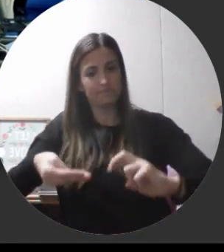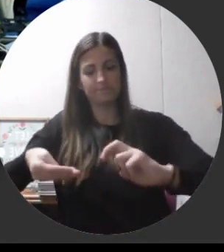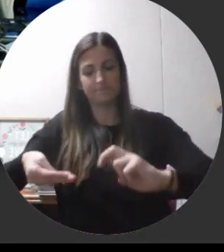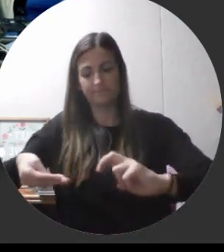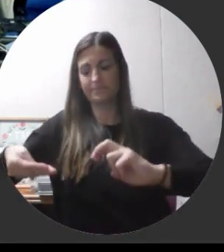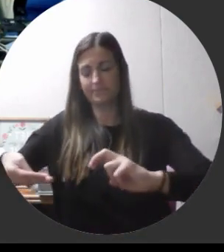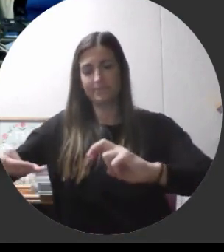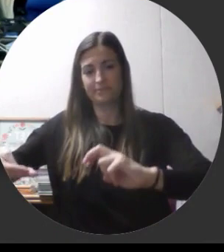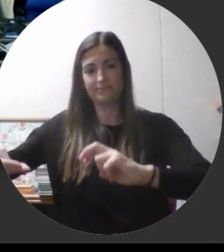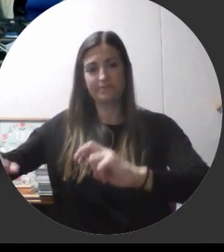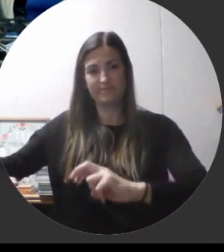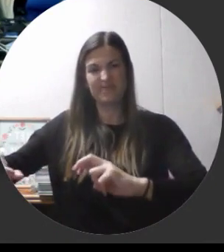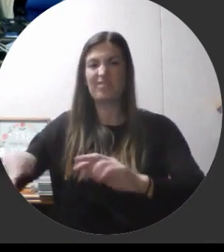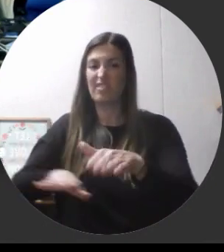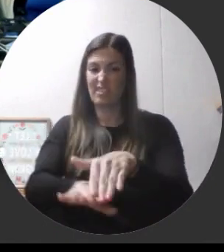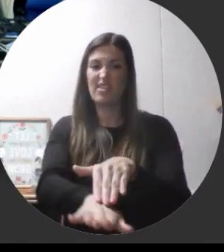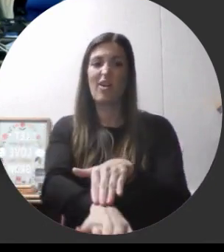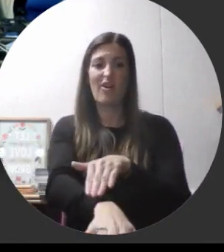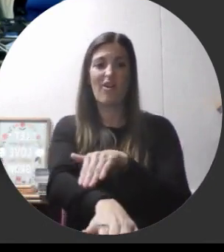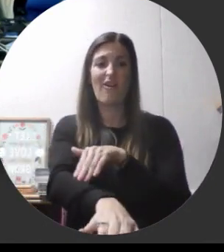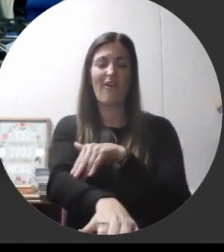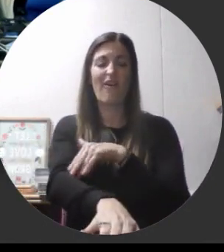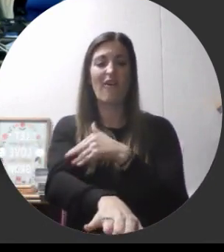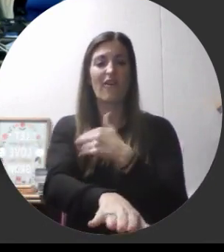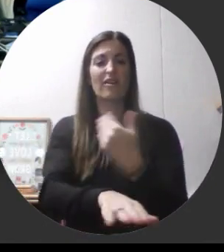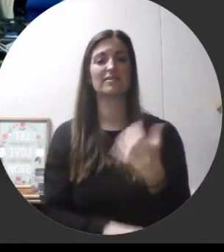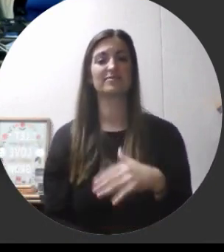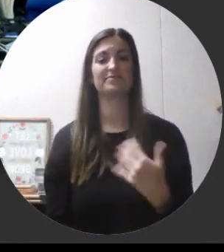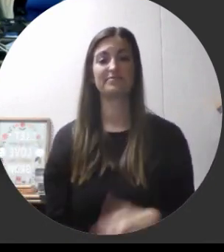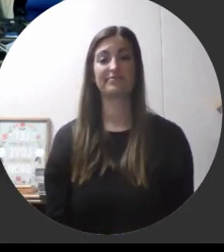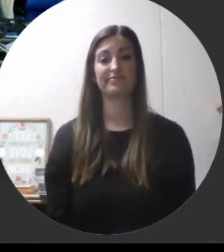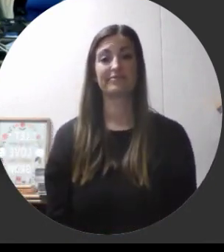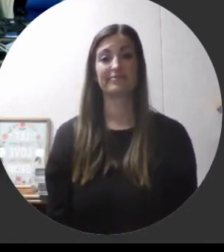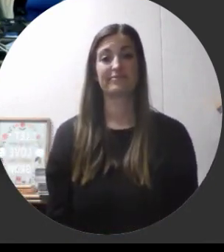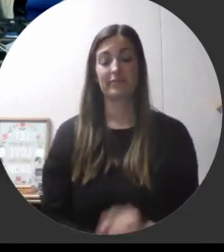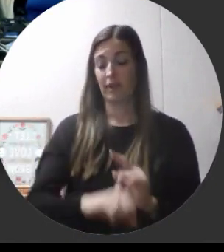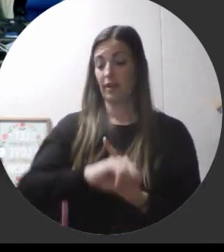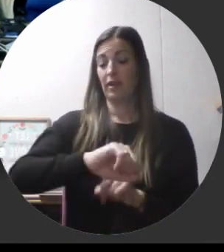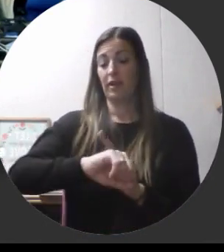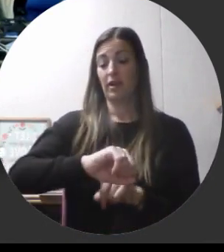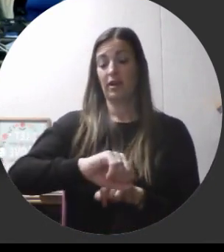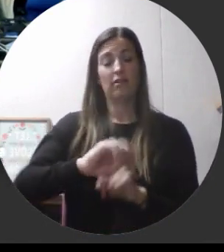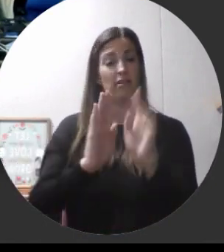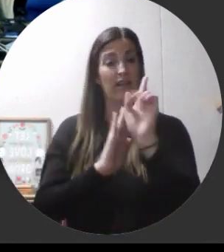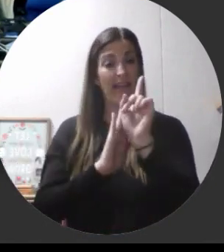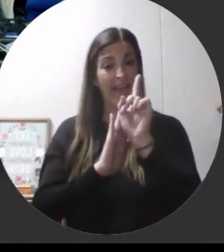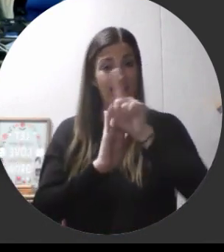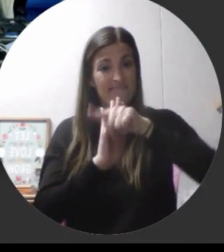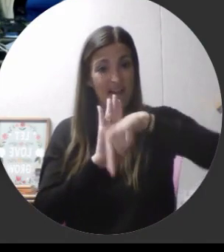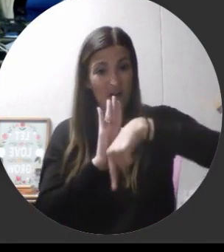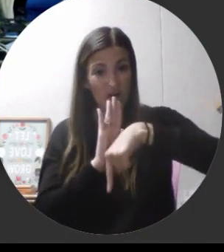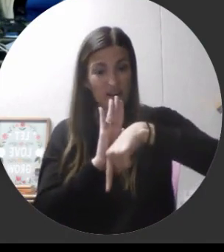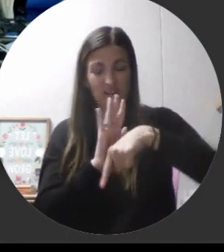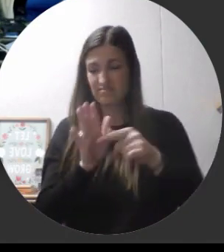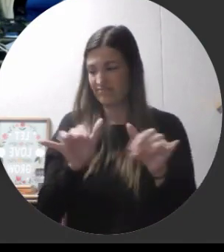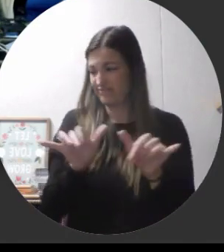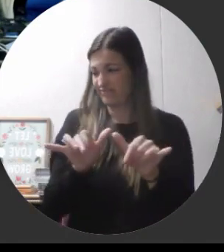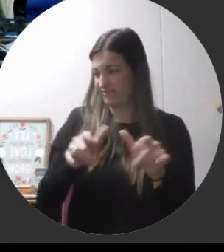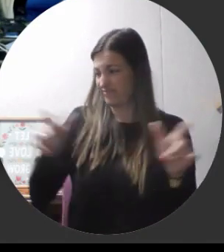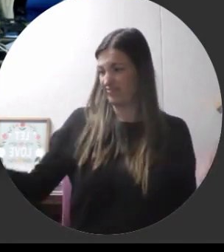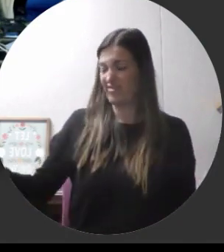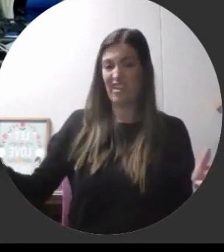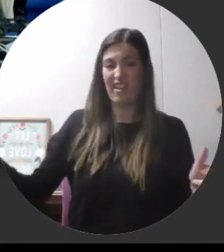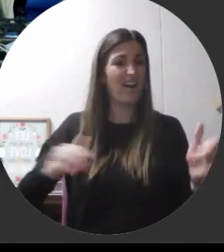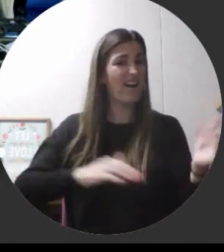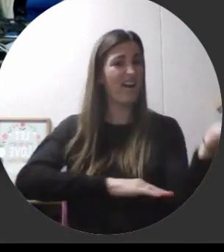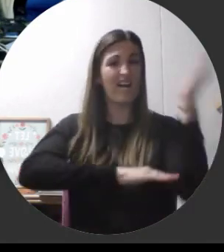at tortoise speed. "What a rate of knots," said Father, looking at his watch. "Half an hour to travel 50 yards. "We'll be here all day and